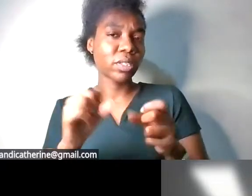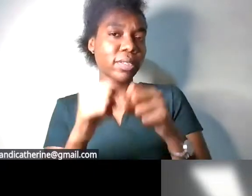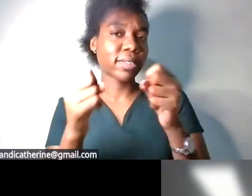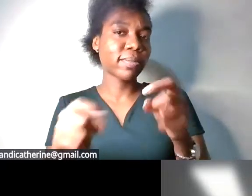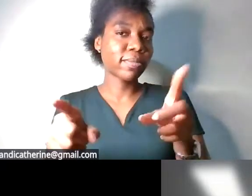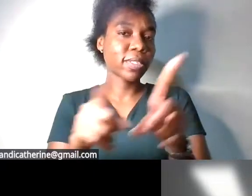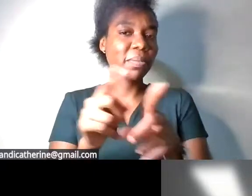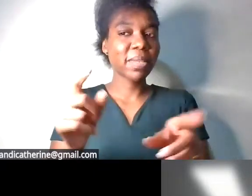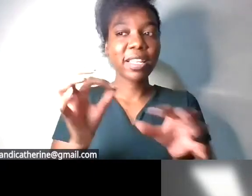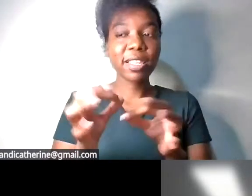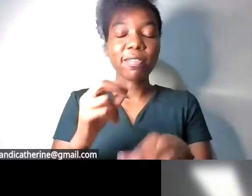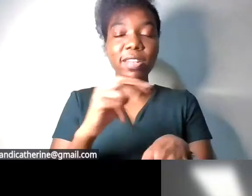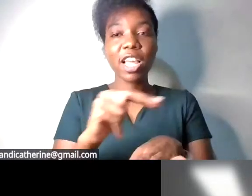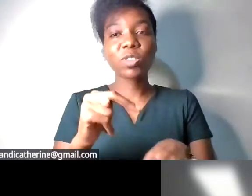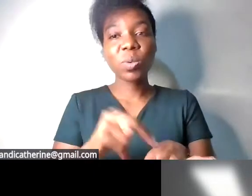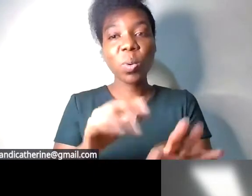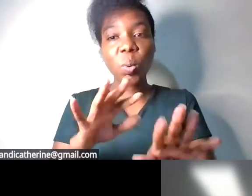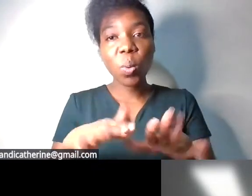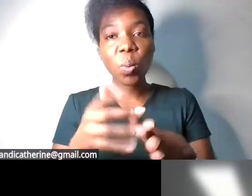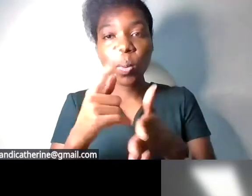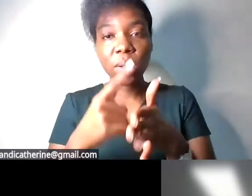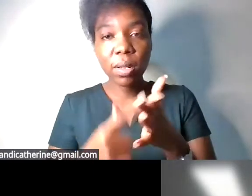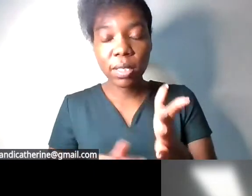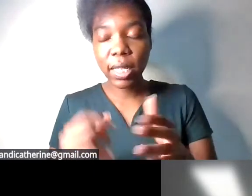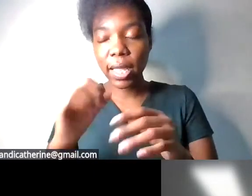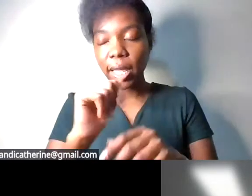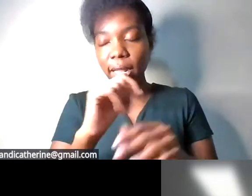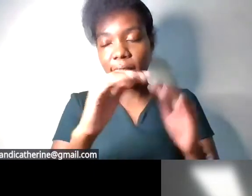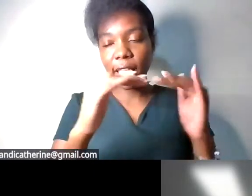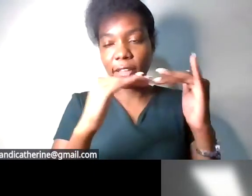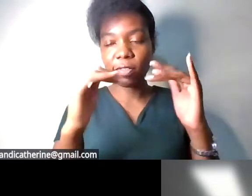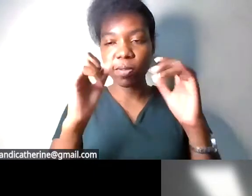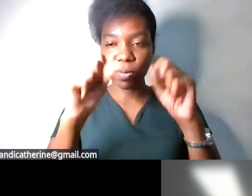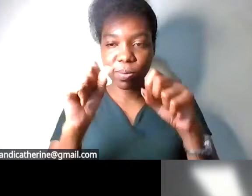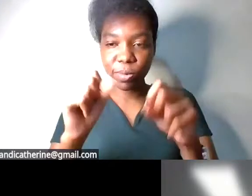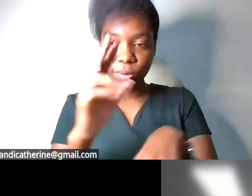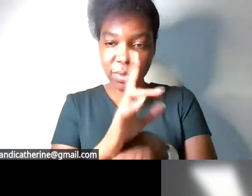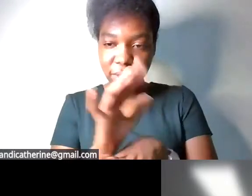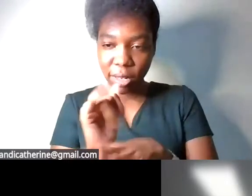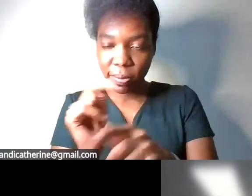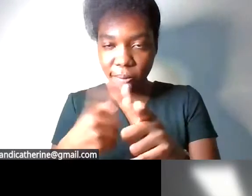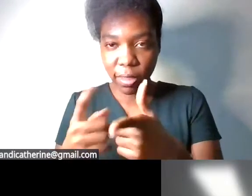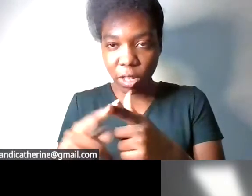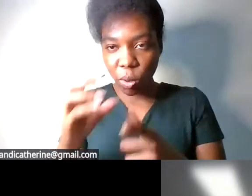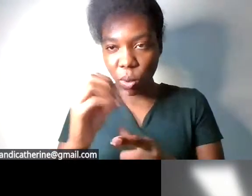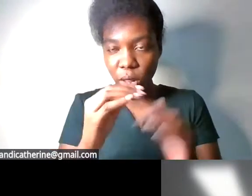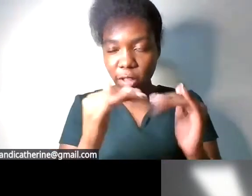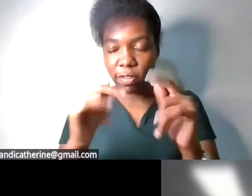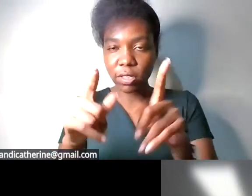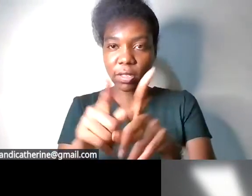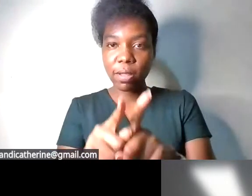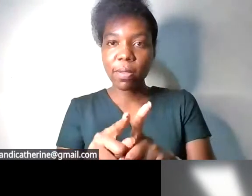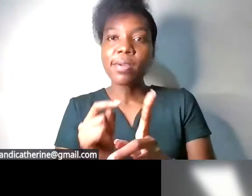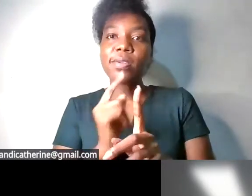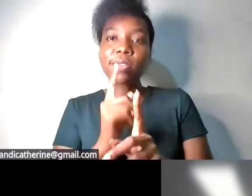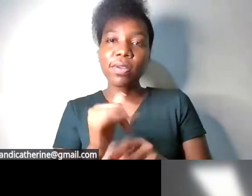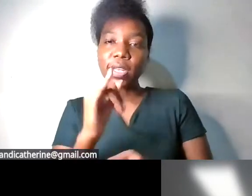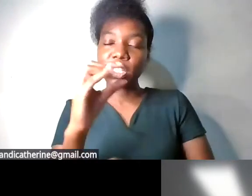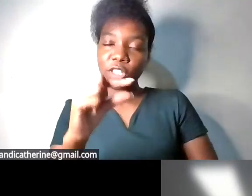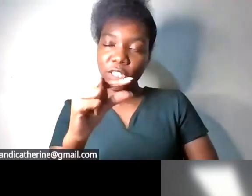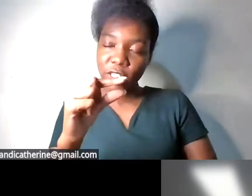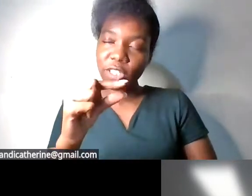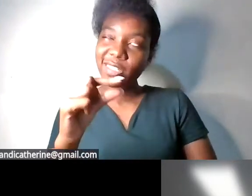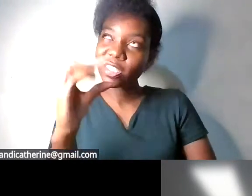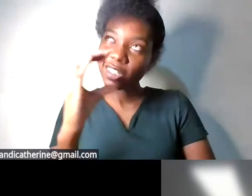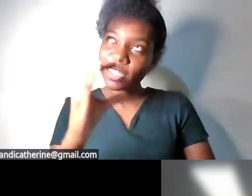UACE, the A-level certificate, or the UCE, which is the O-level certificate, or the international school, that is IGCSE, if you've been